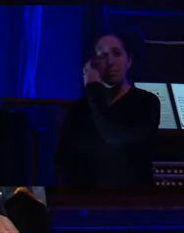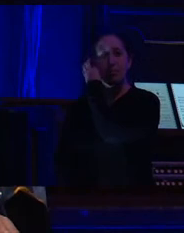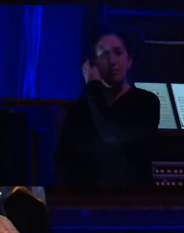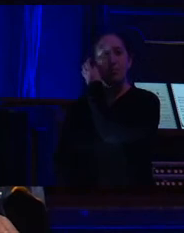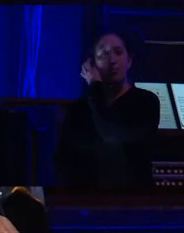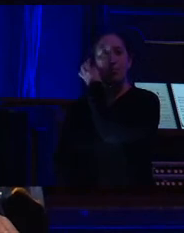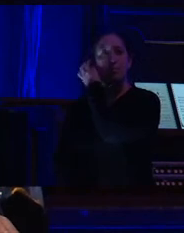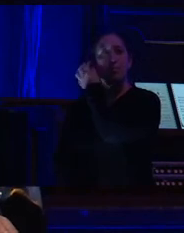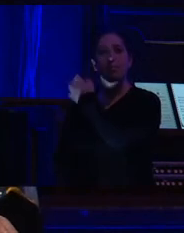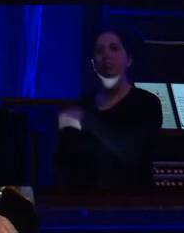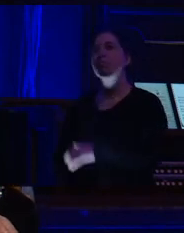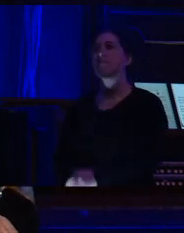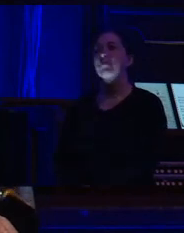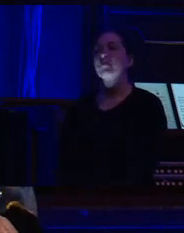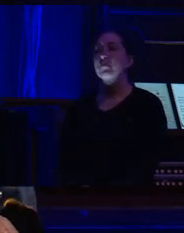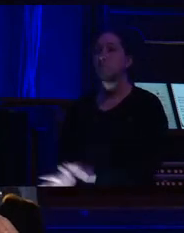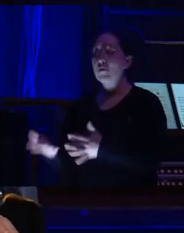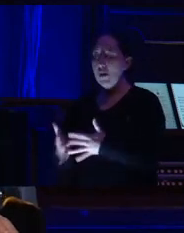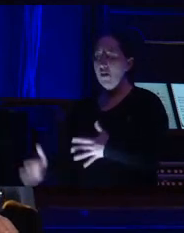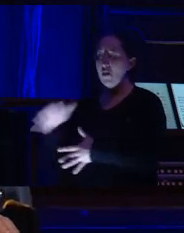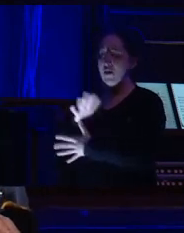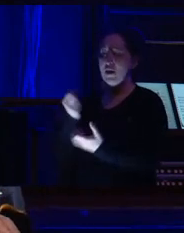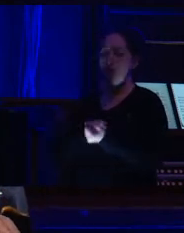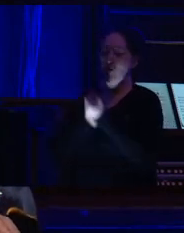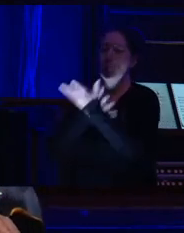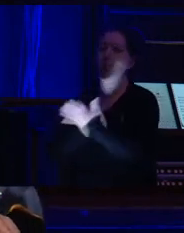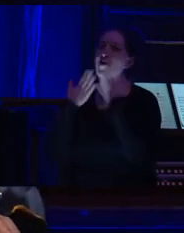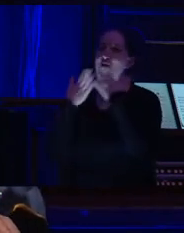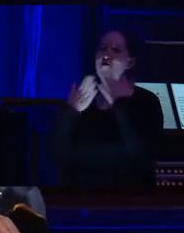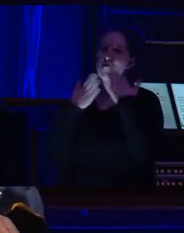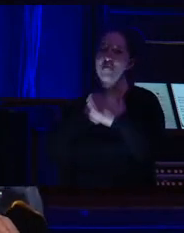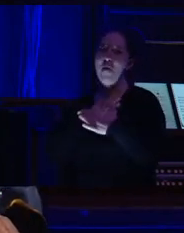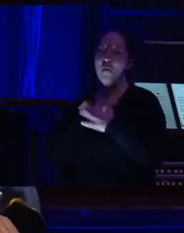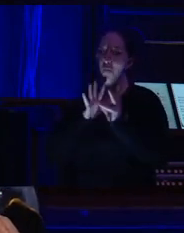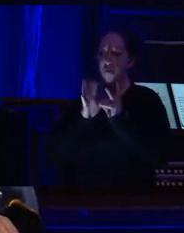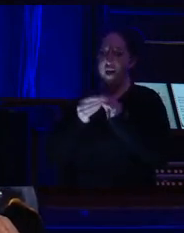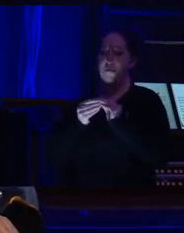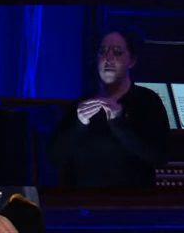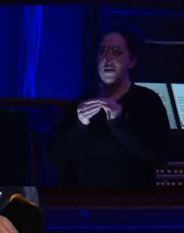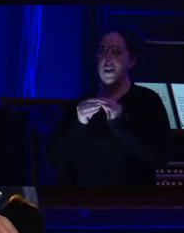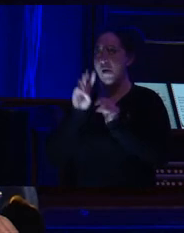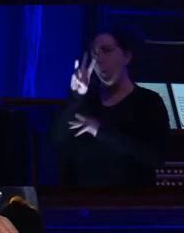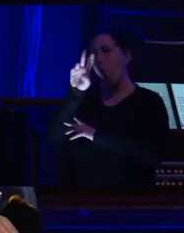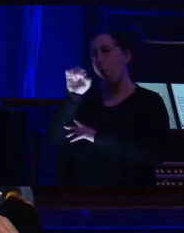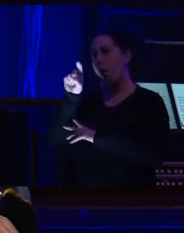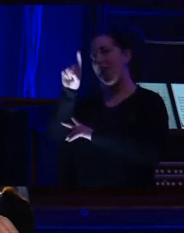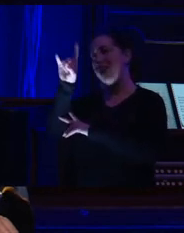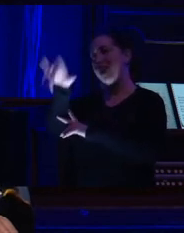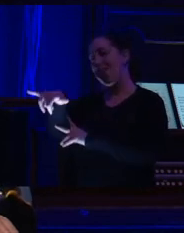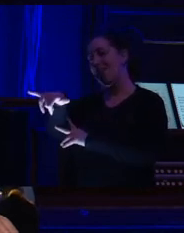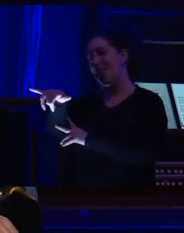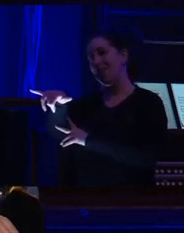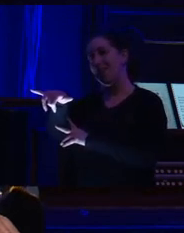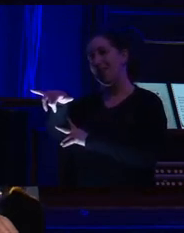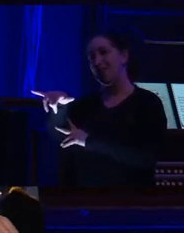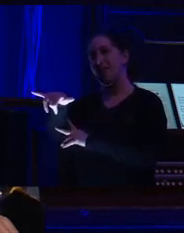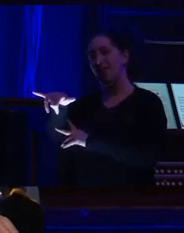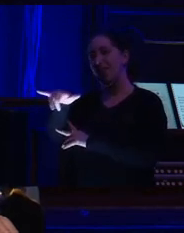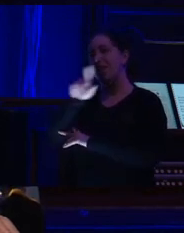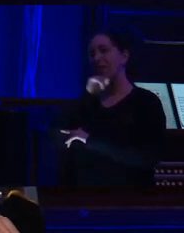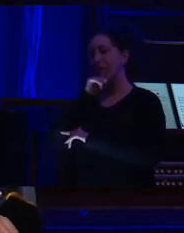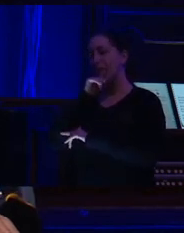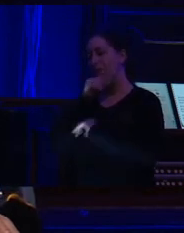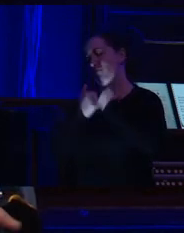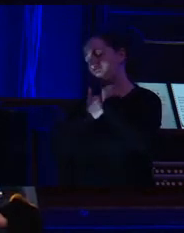And above everything else, I want to express my gratitude to my own family. Wendy has been the rock of